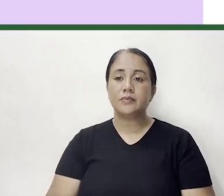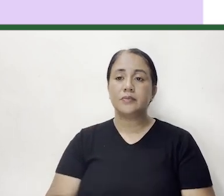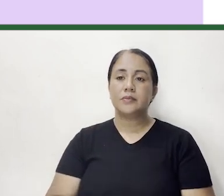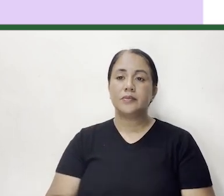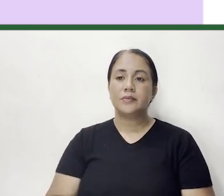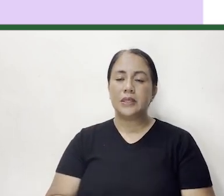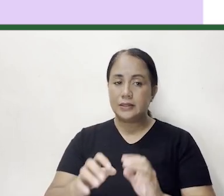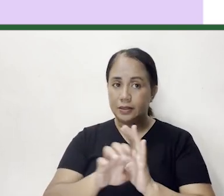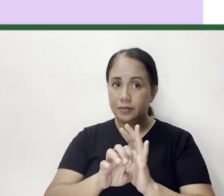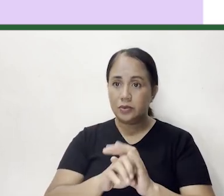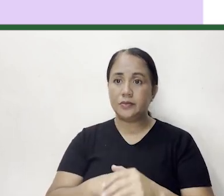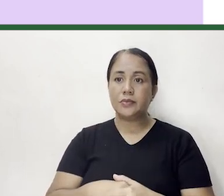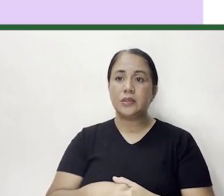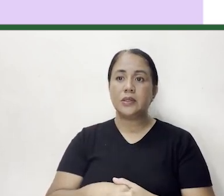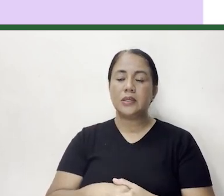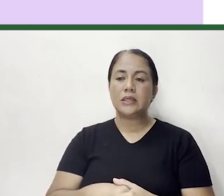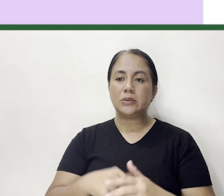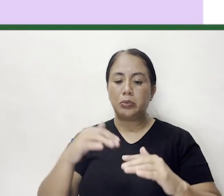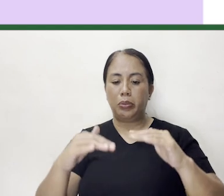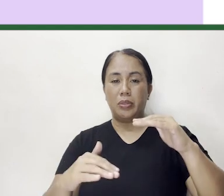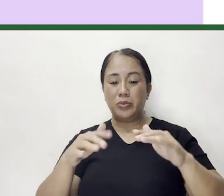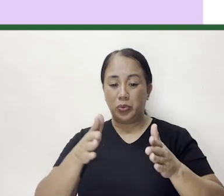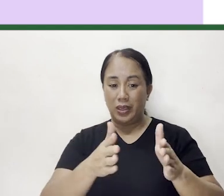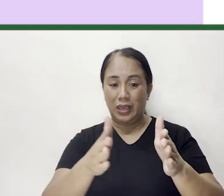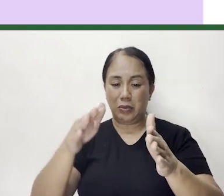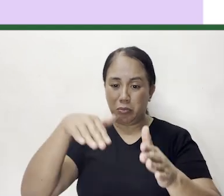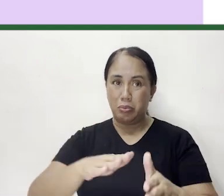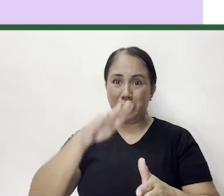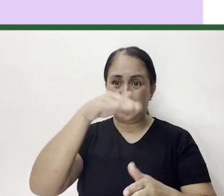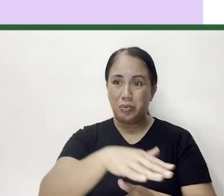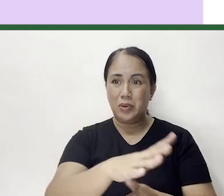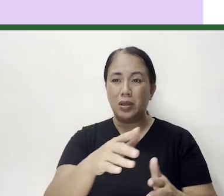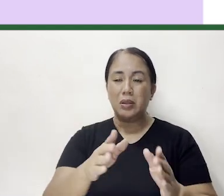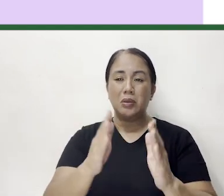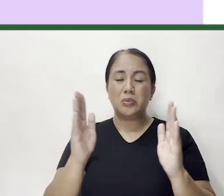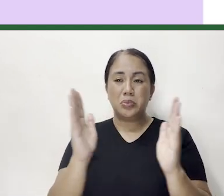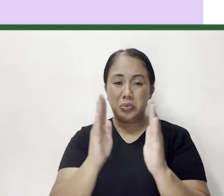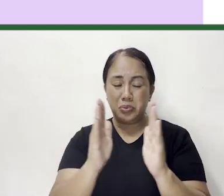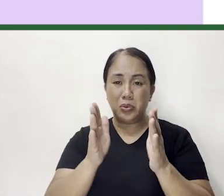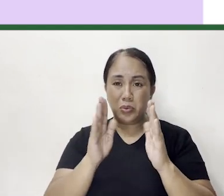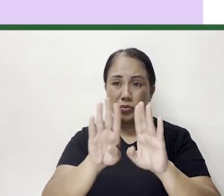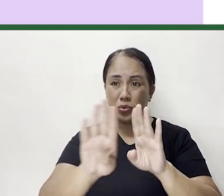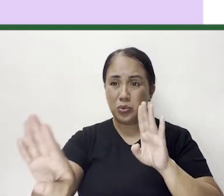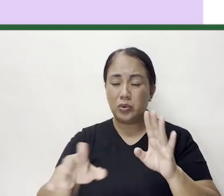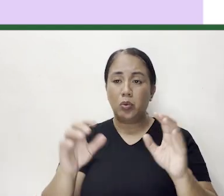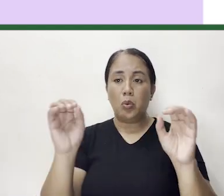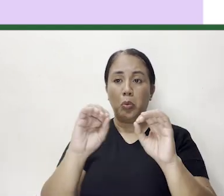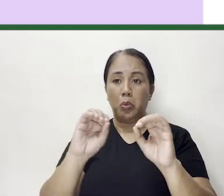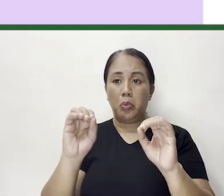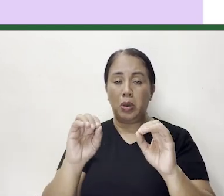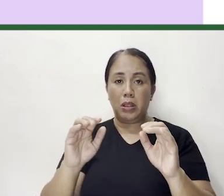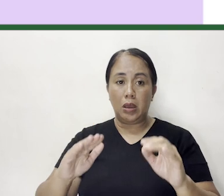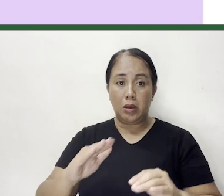moving around. Examples: uneven paths, narrow doorways, absence of